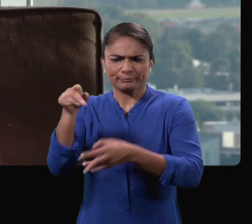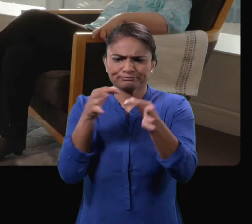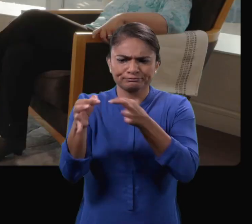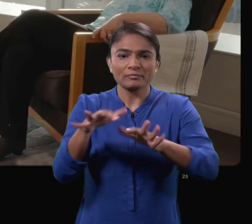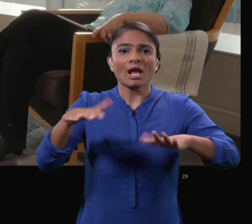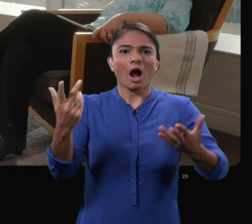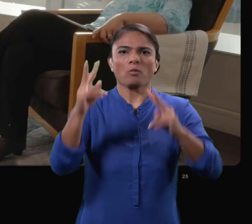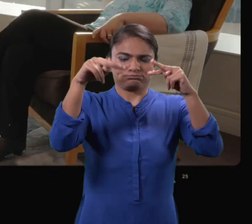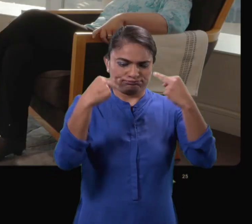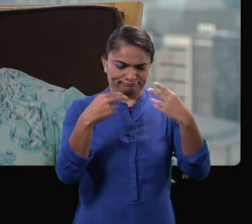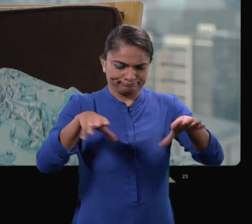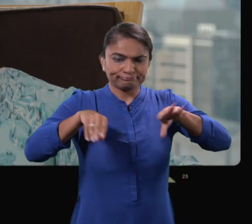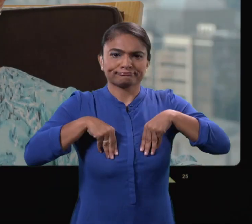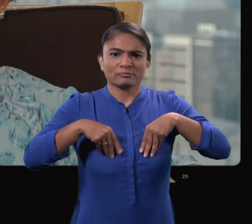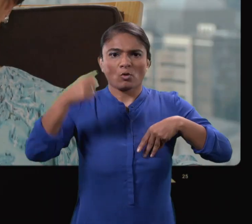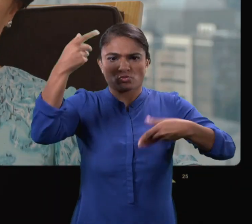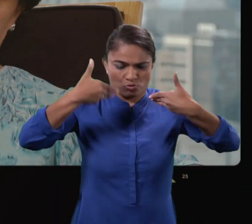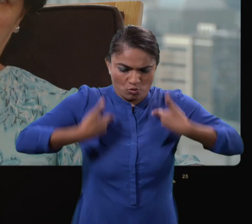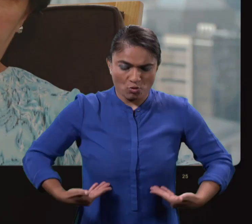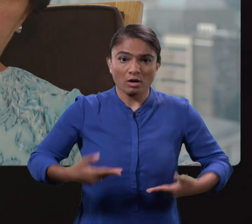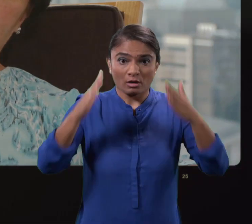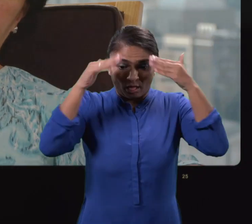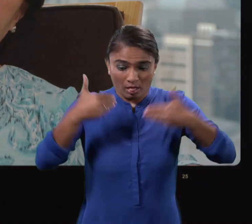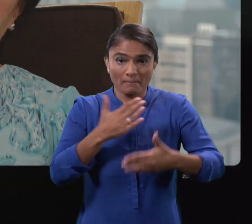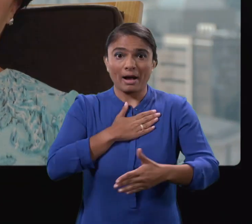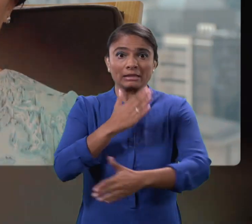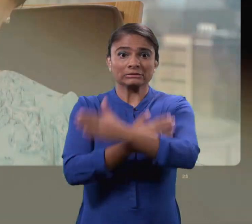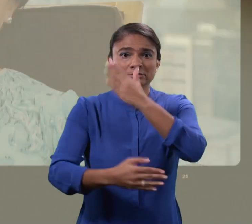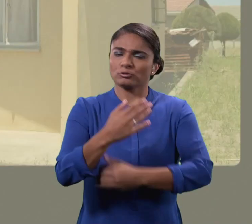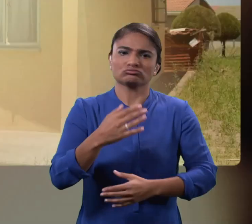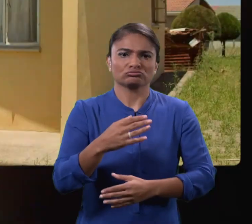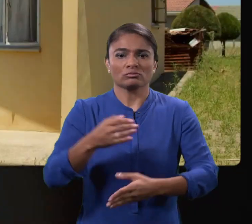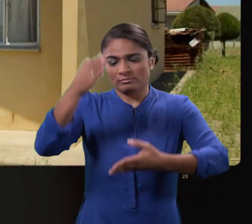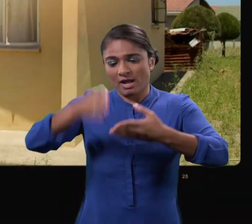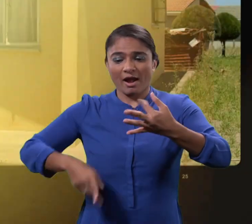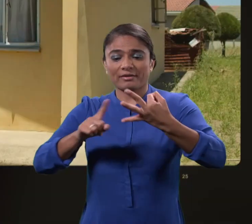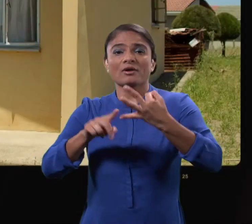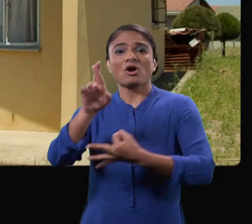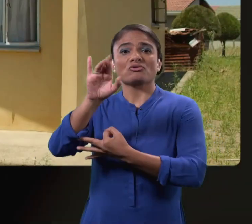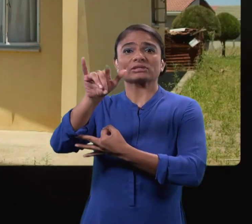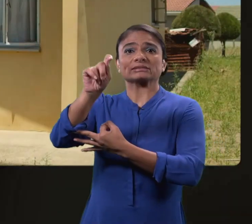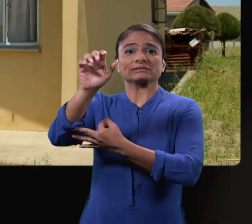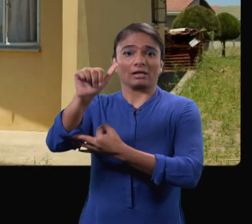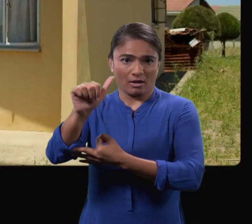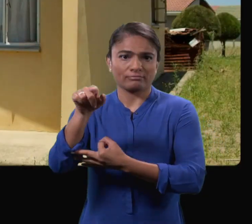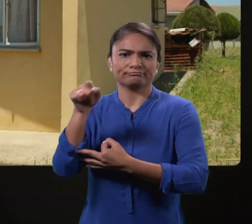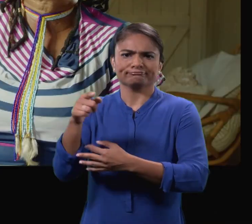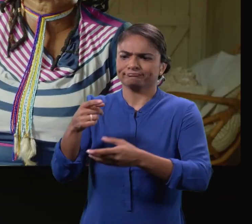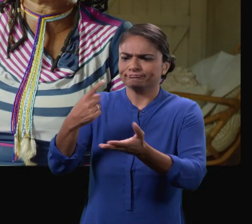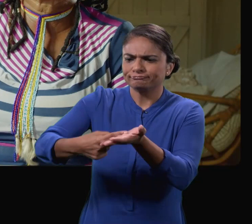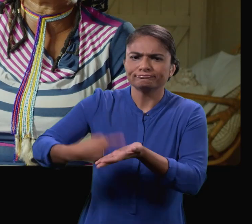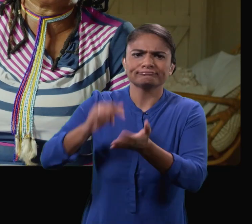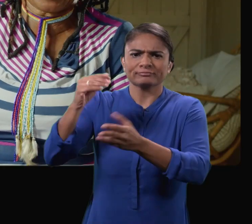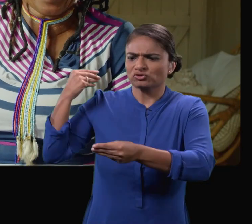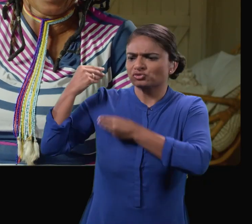about accepting that God created me this way and not focus on my disabilities. And we end our show with Rita Malangeni and